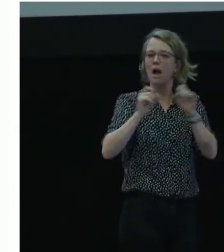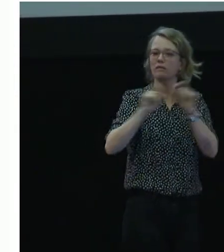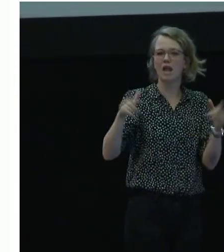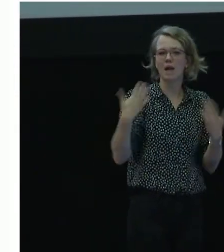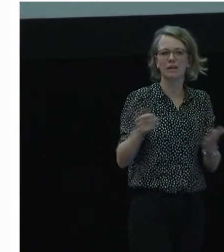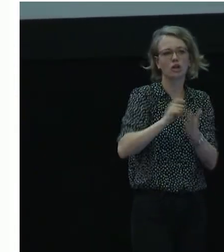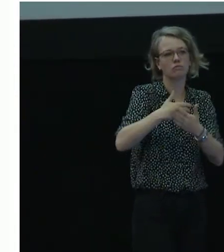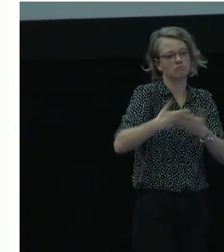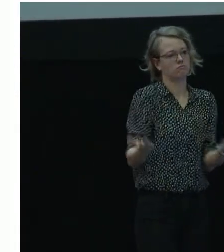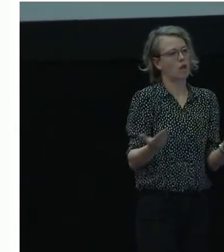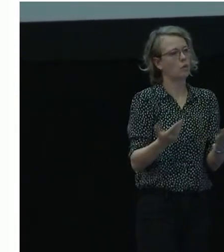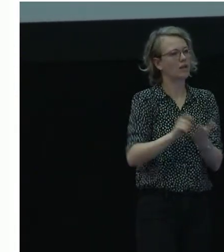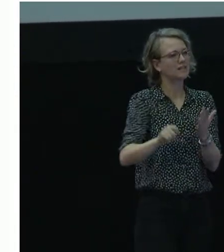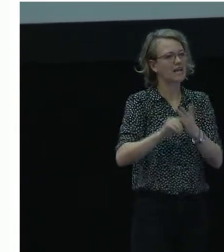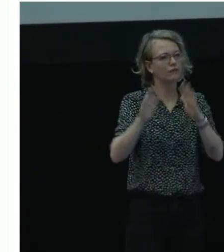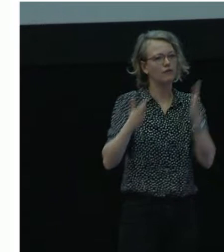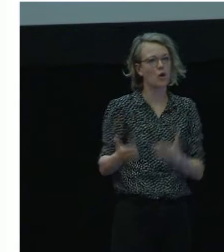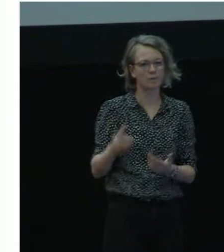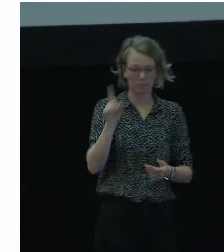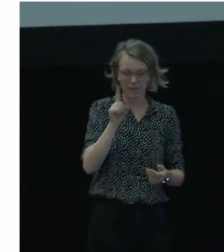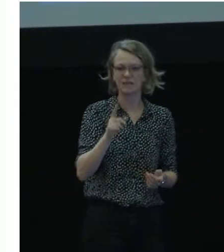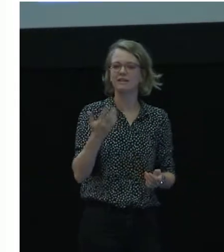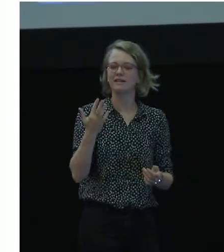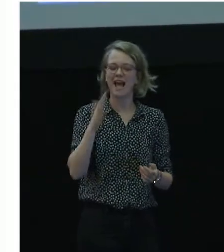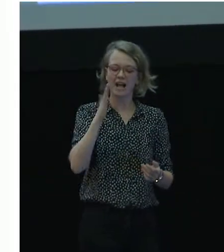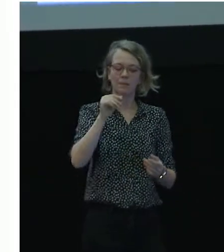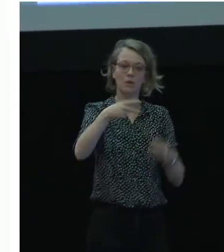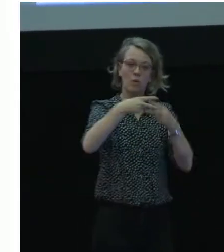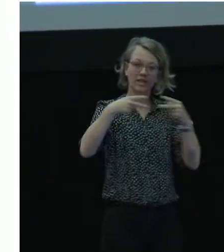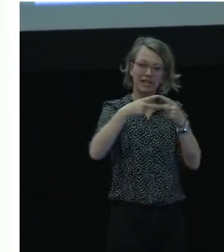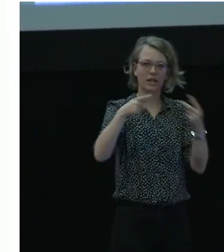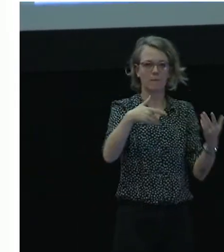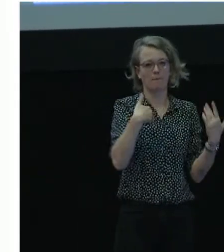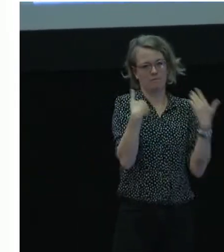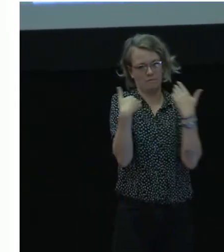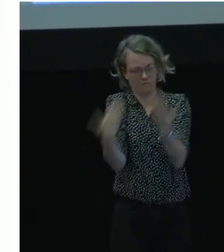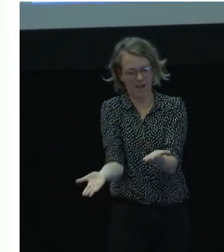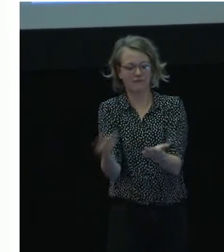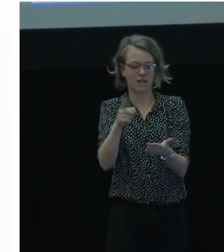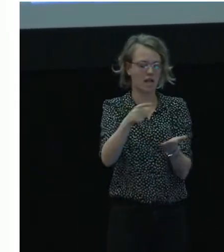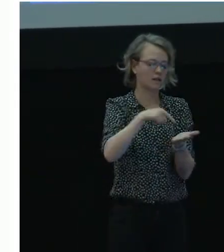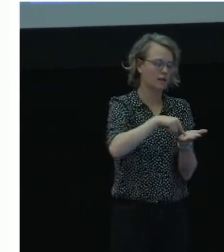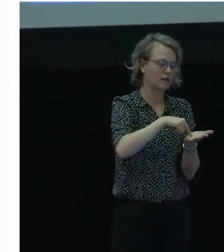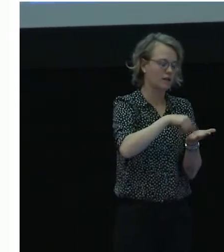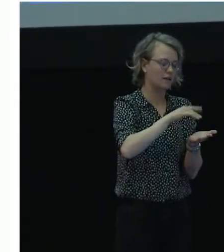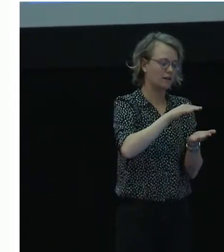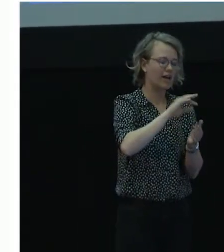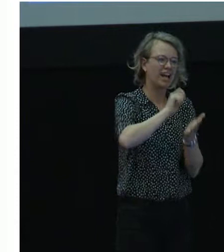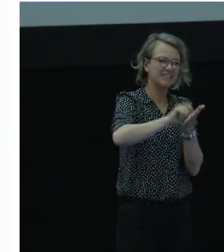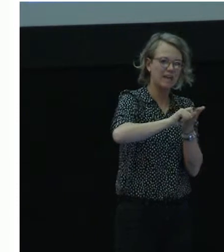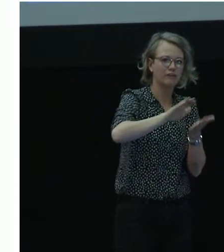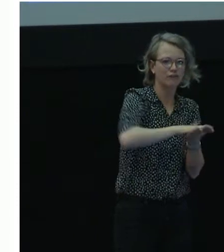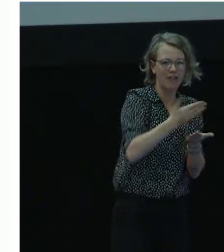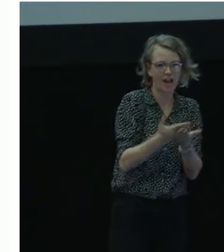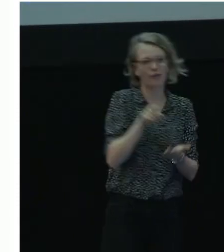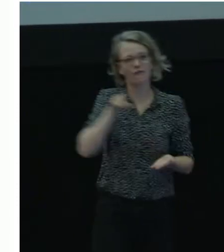As I said before, sign languages don't have a natural written form. So when you give someone subtitles, what you